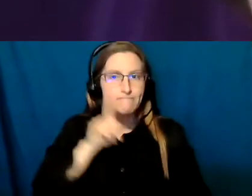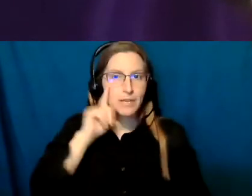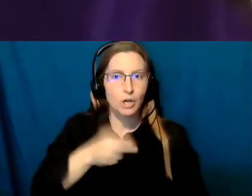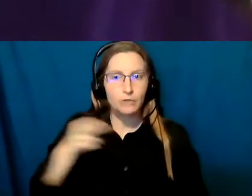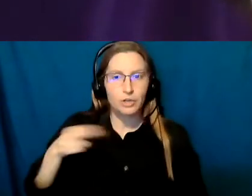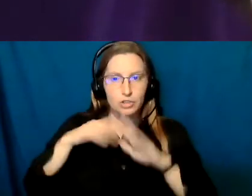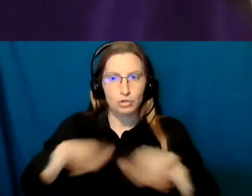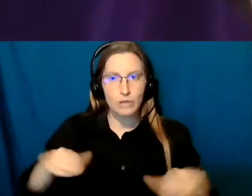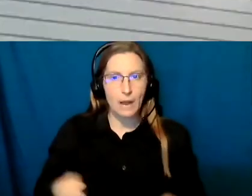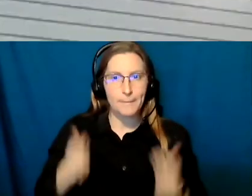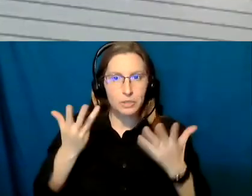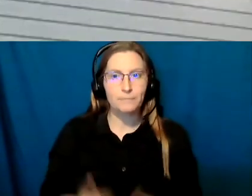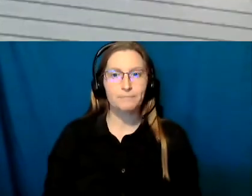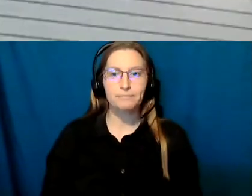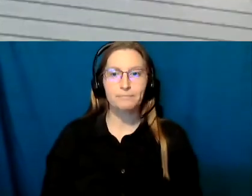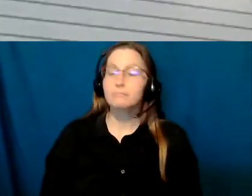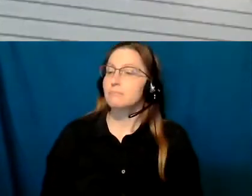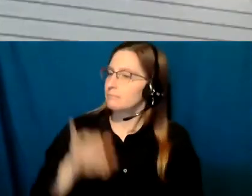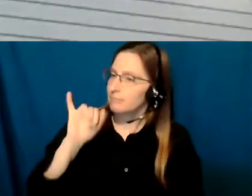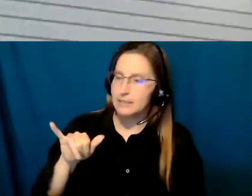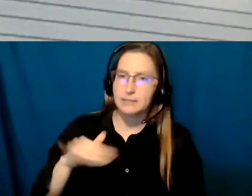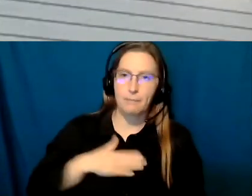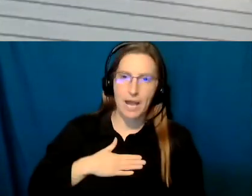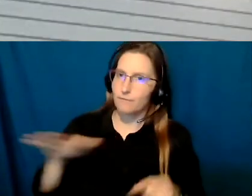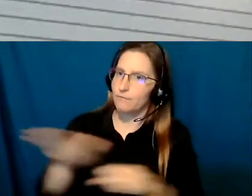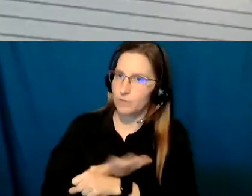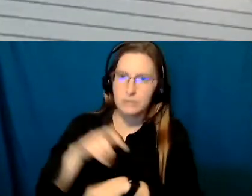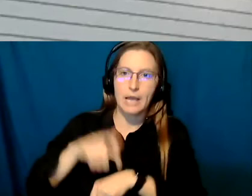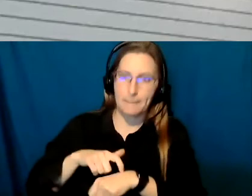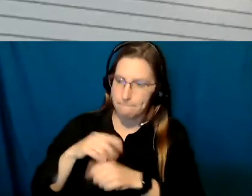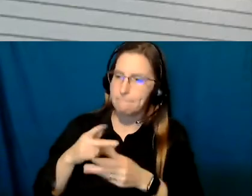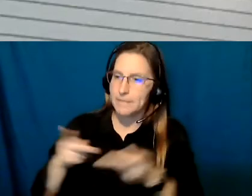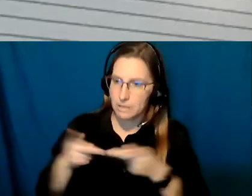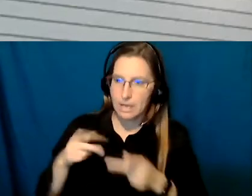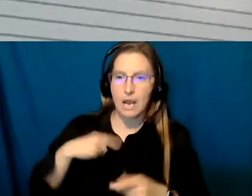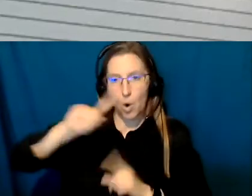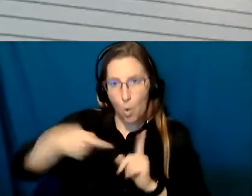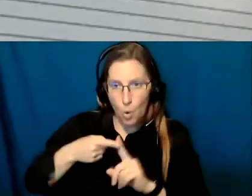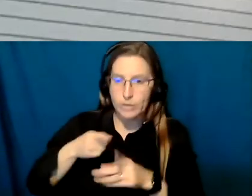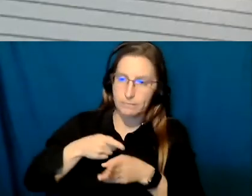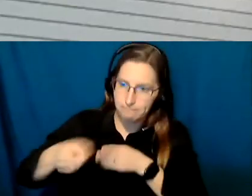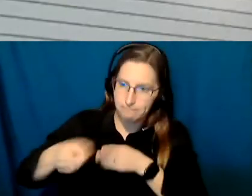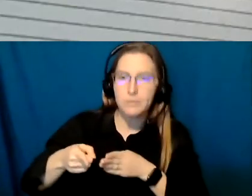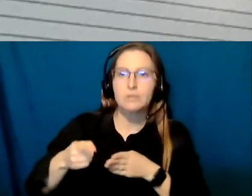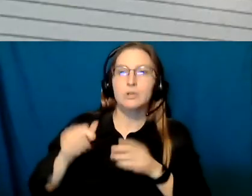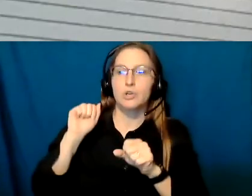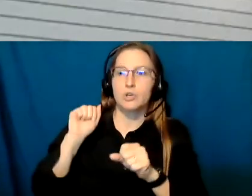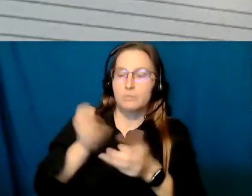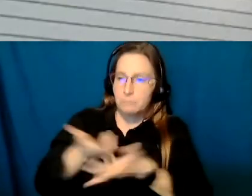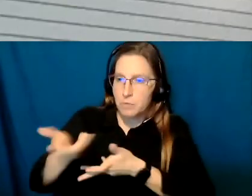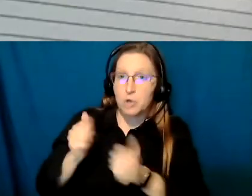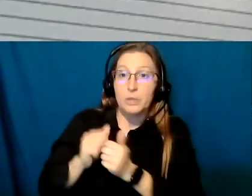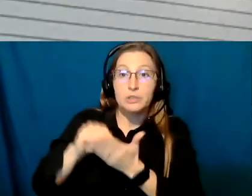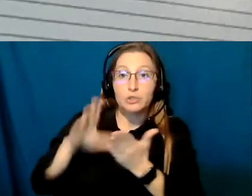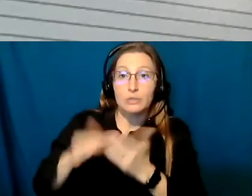kids? That is my full-time job. I only work with the students in the district that